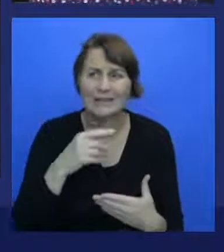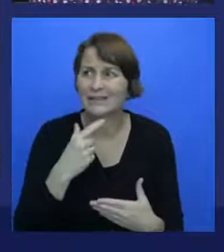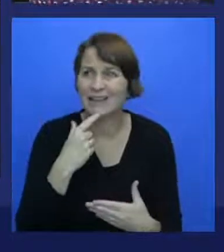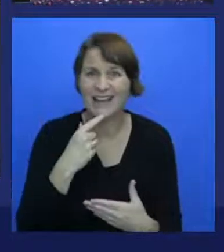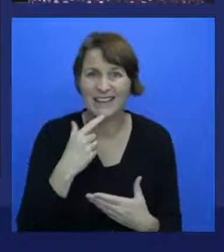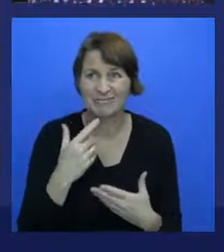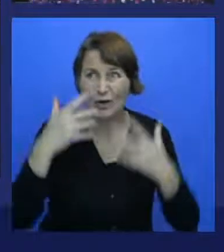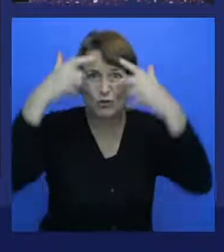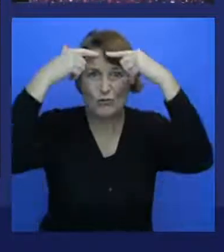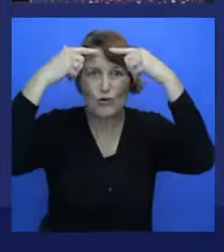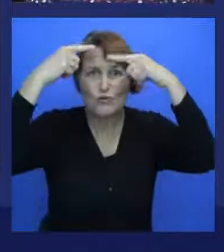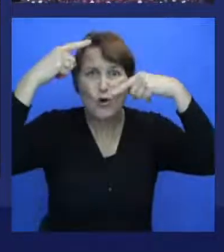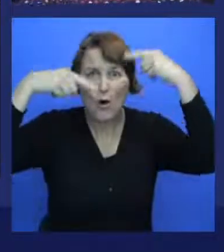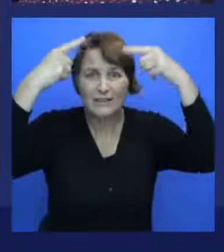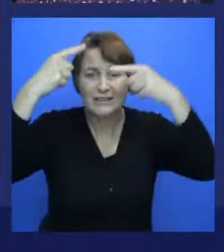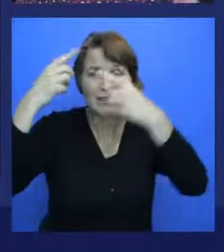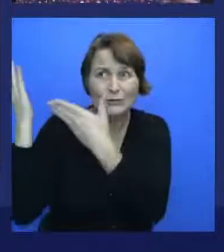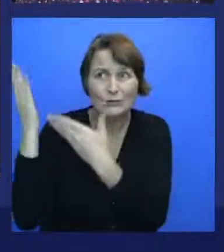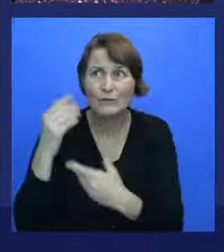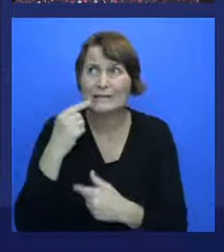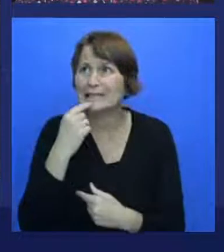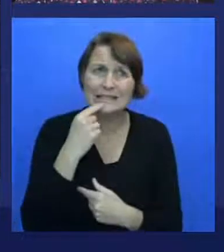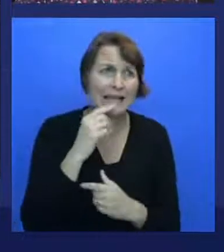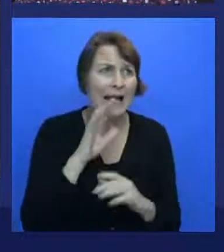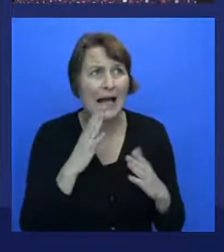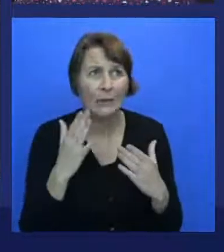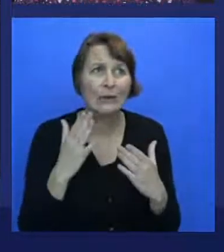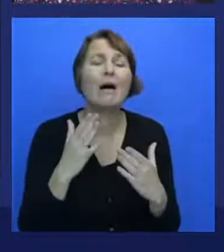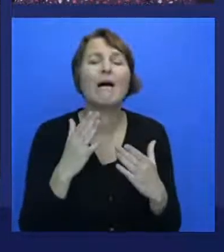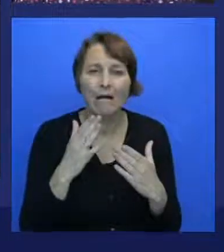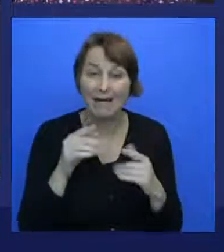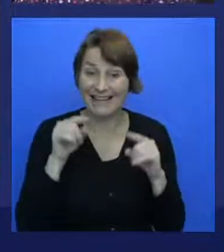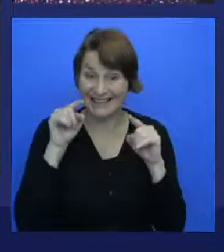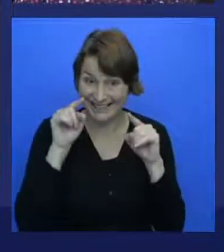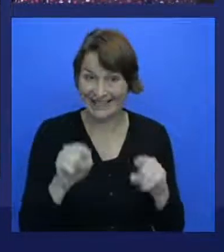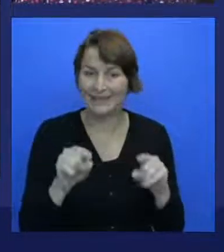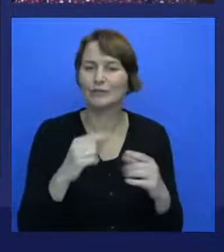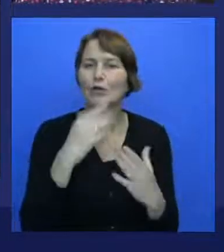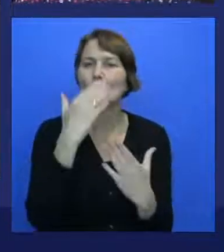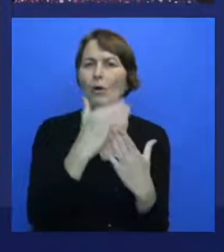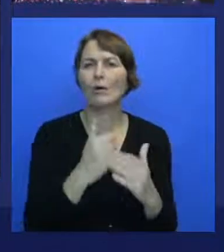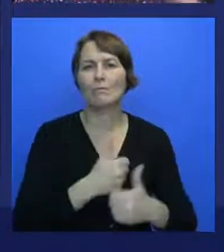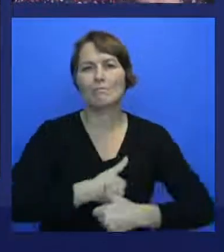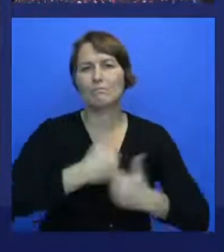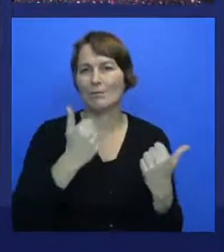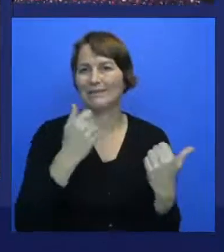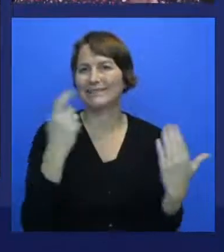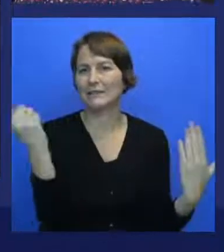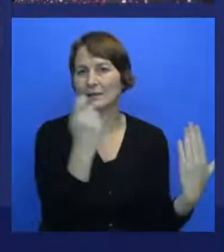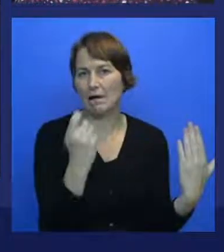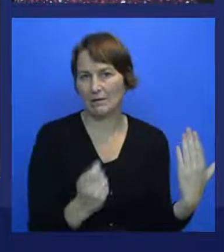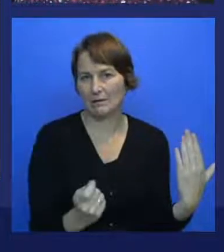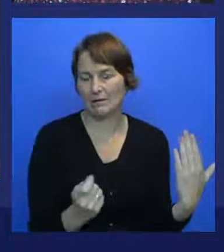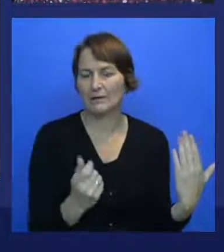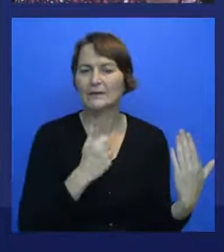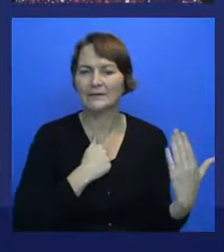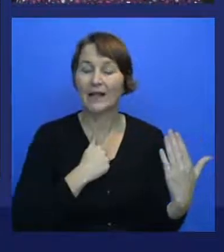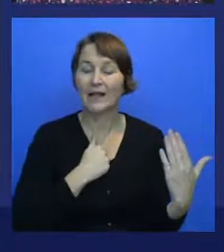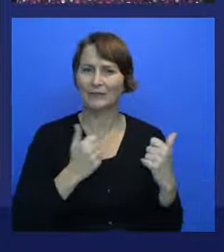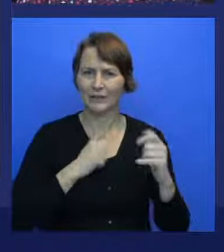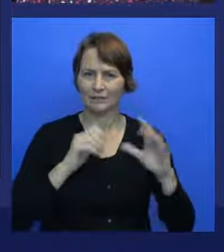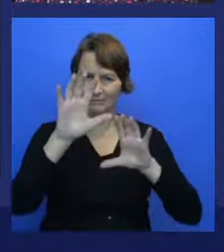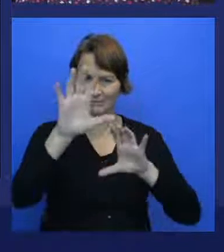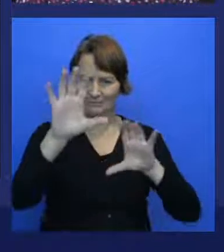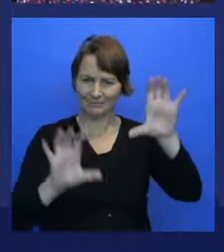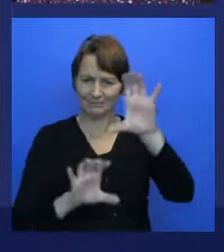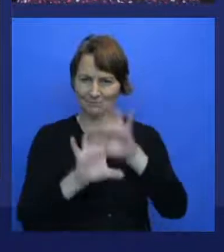a specialized thing that you want to do, the designer is a great way to get started so you can graphically see what you're doing, how you're